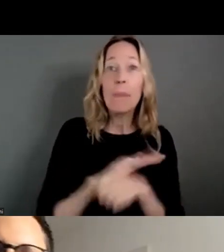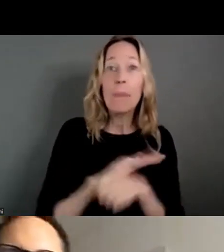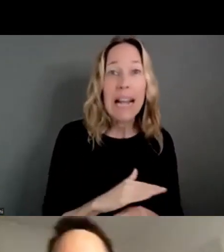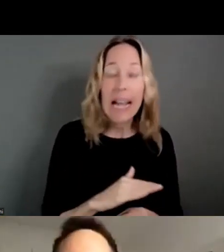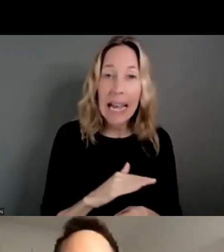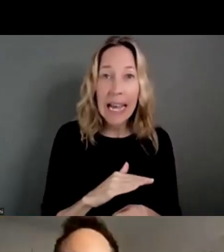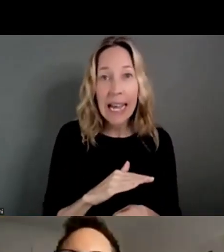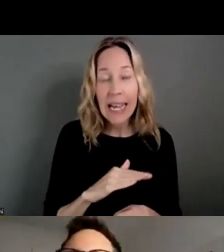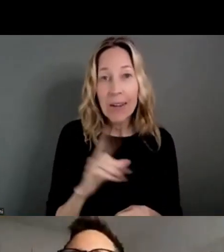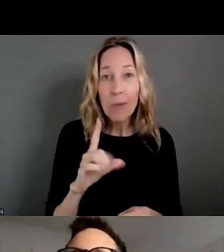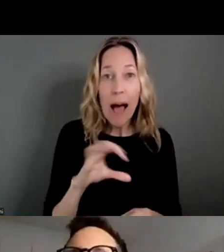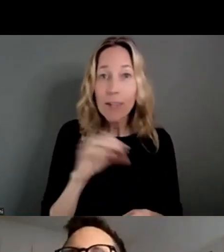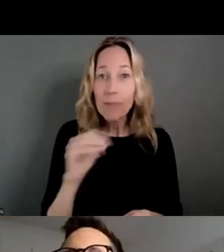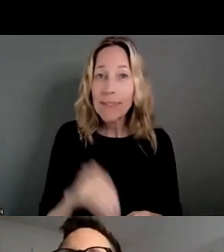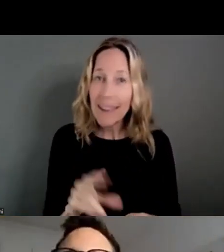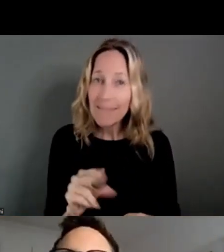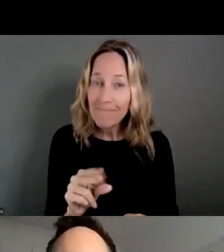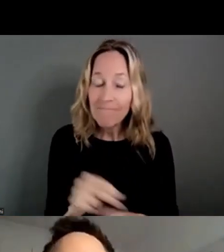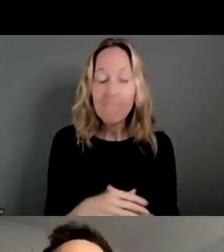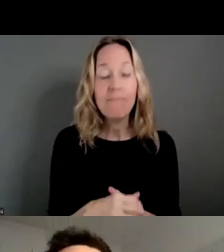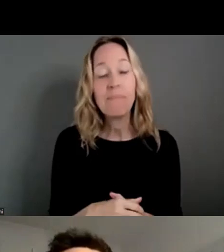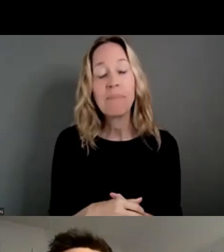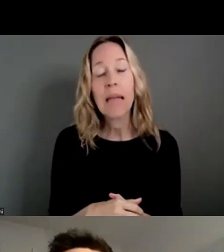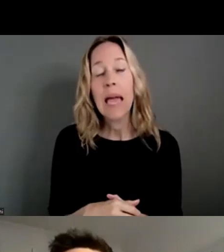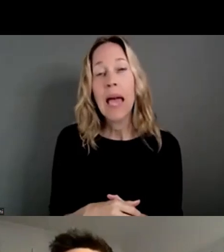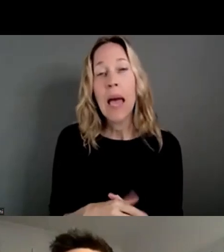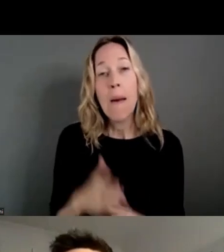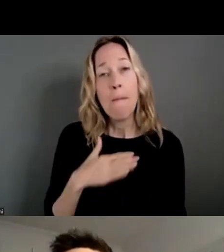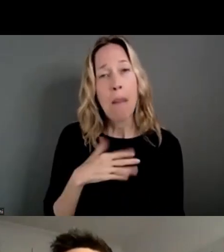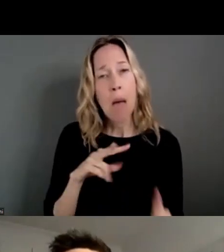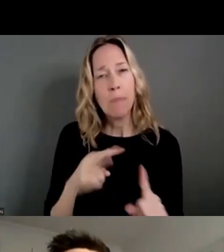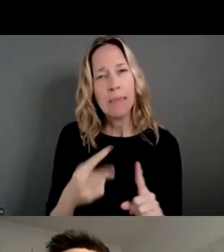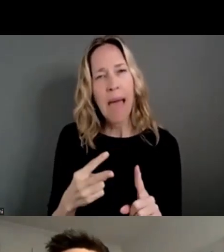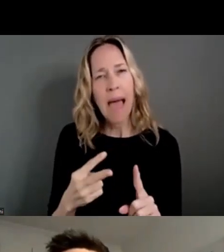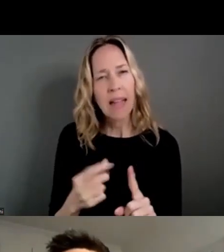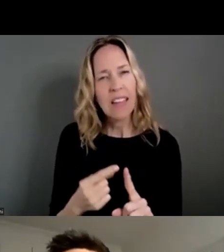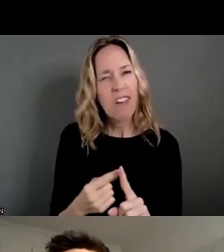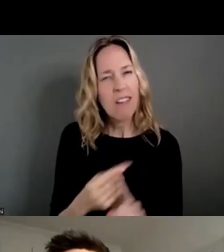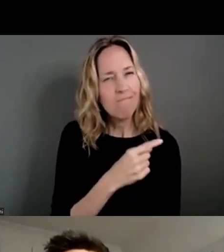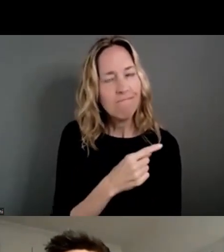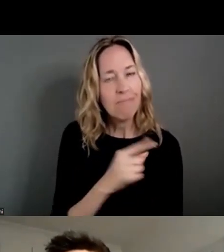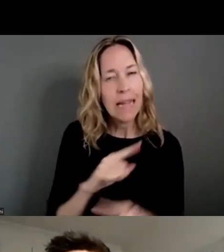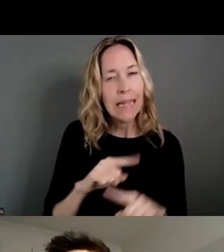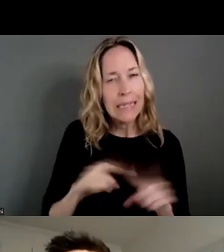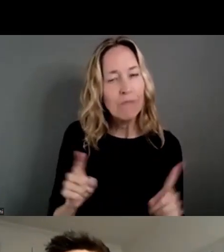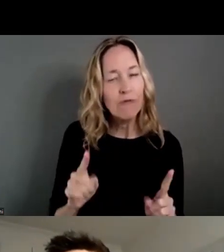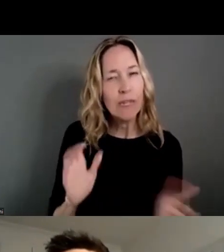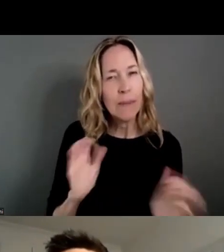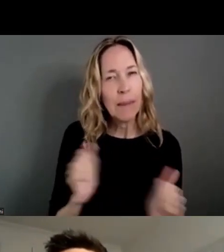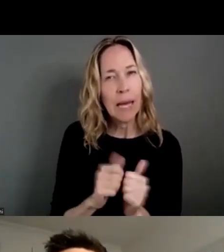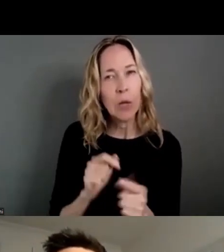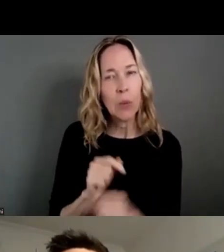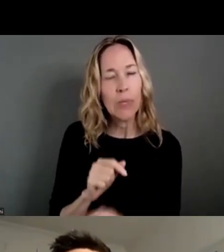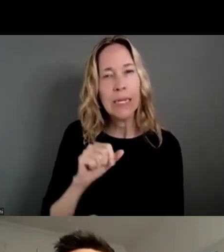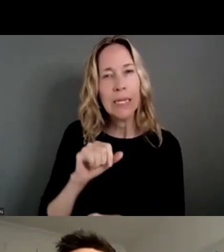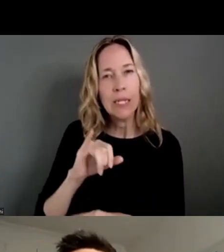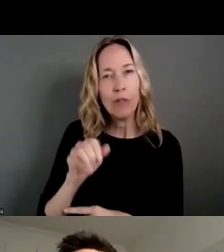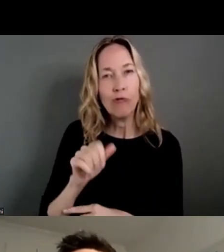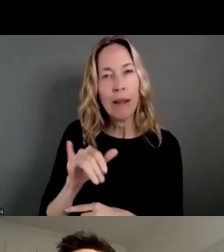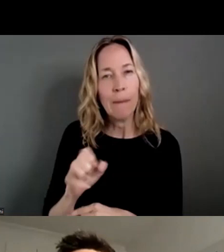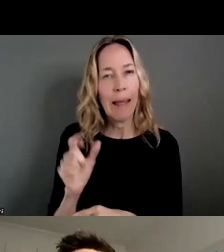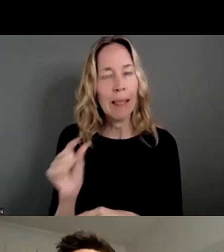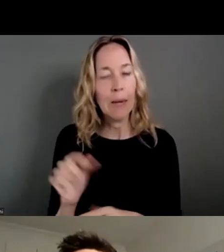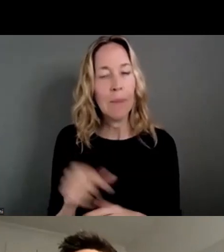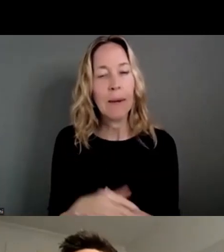bit, from the standpoint is that when I first got into business, my accountant at the time